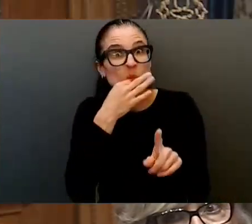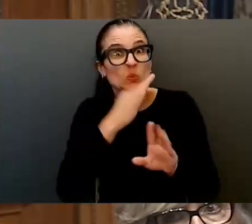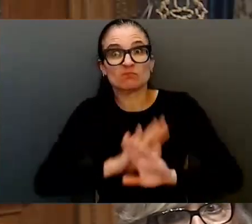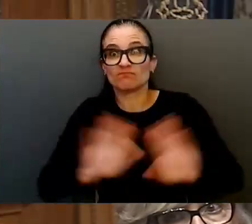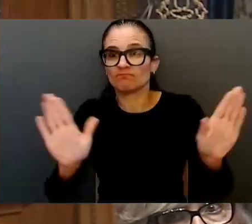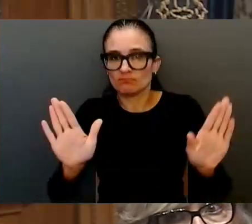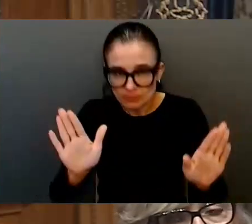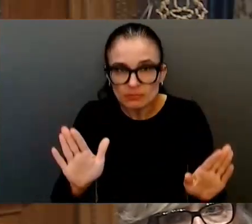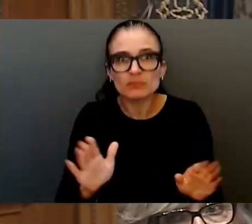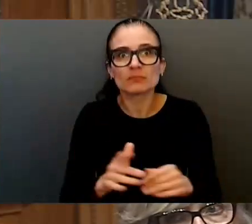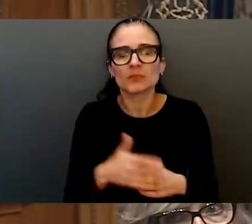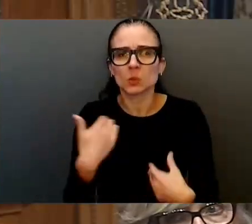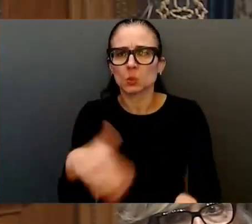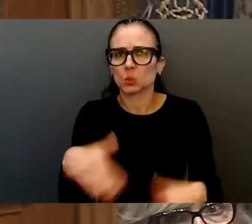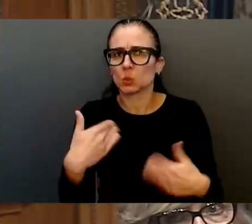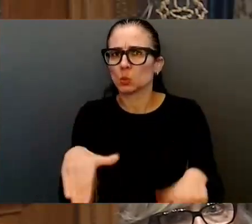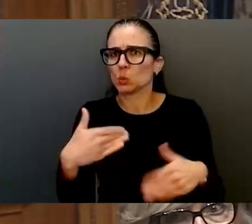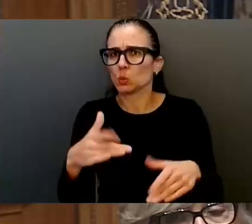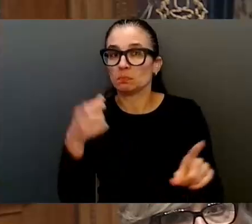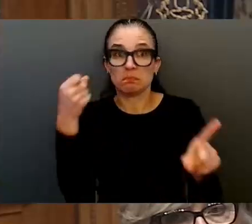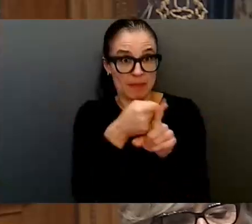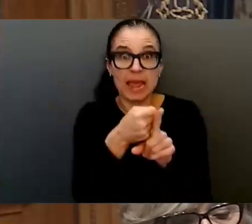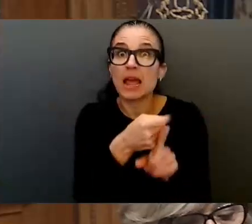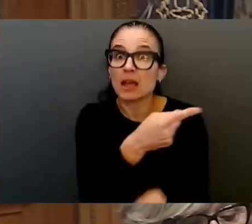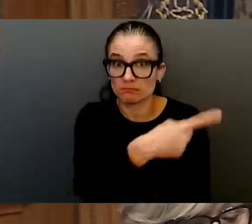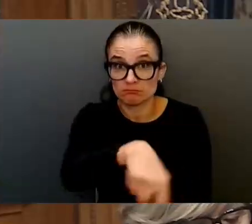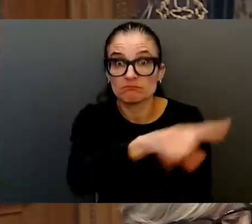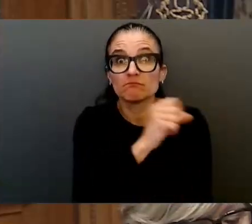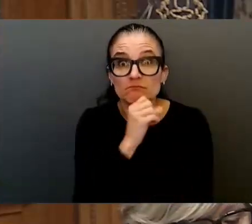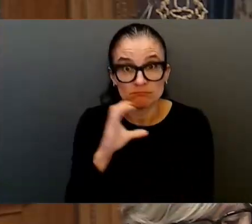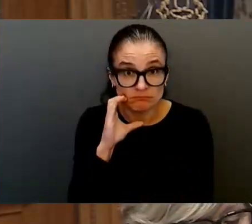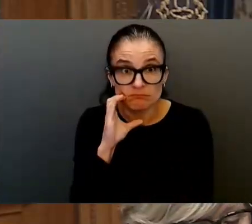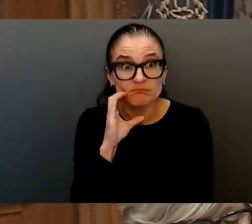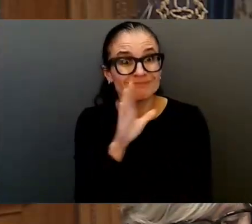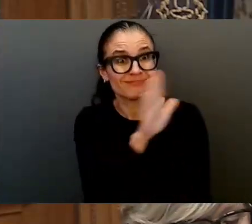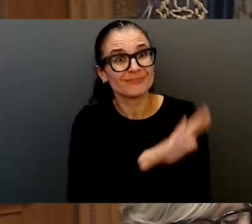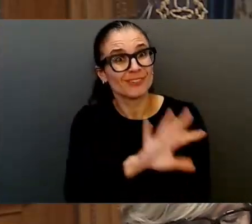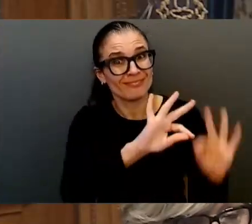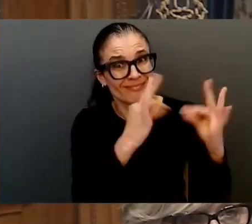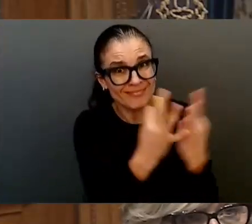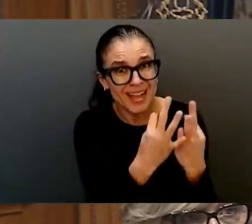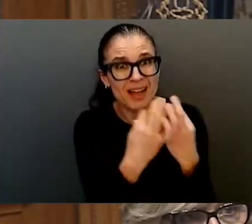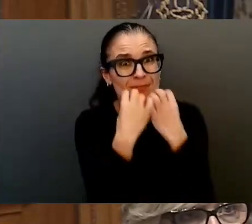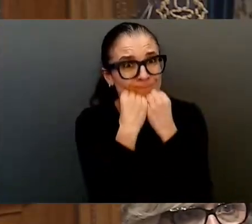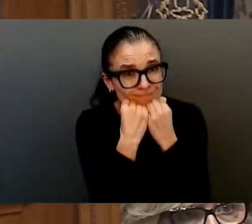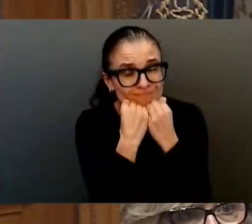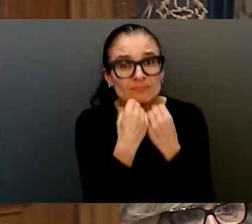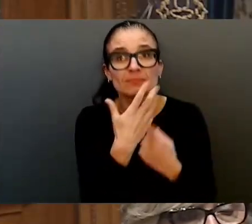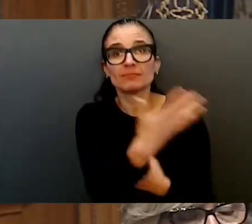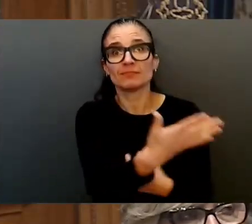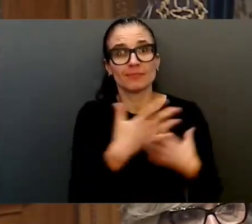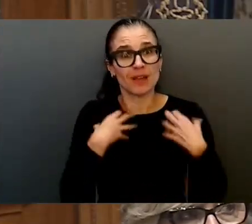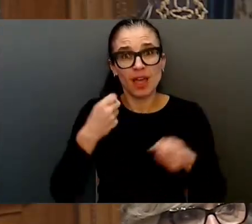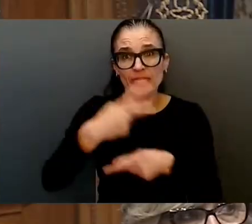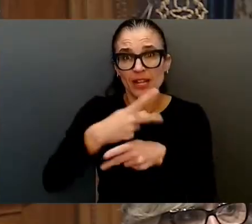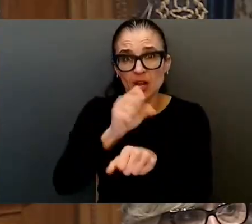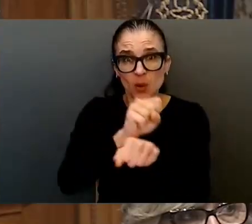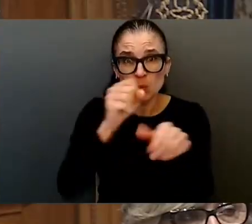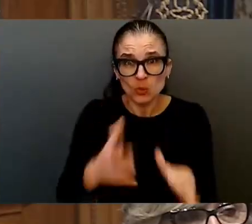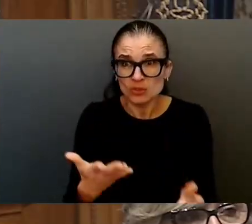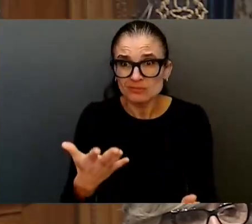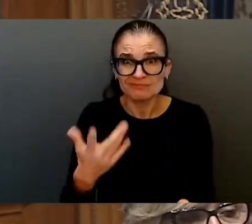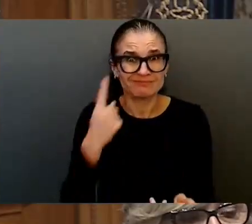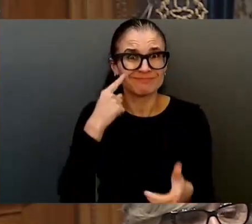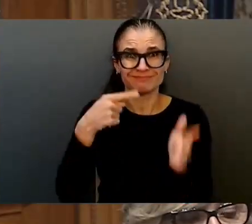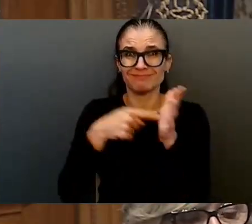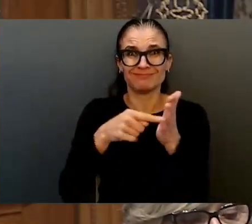loved ones, healthcare workers, and communities like Ganges. We know that cutting funding from one